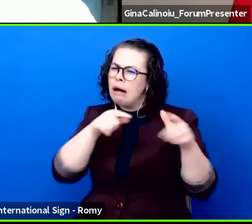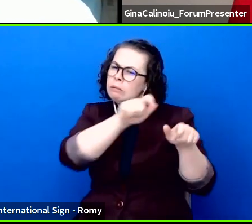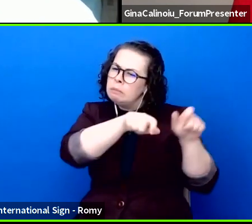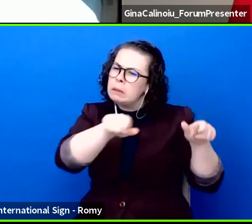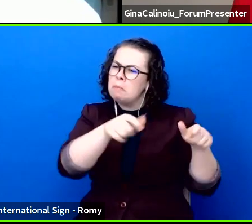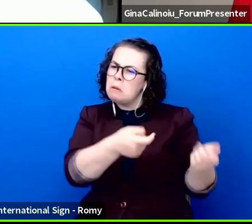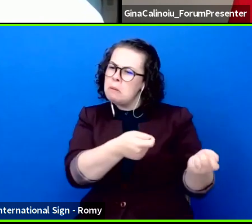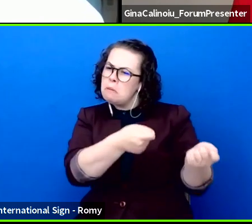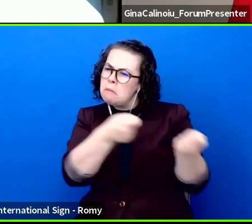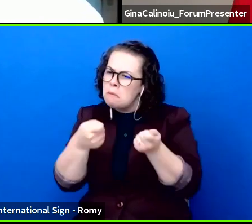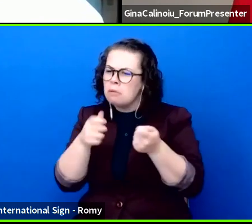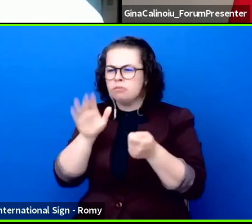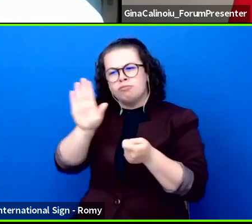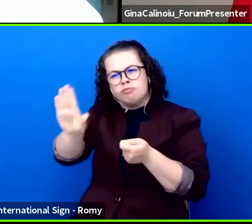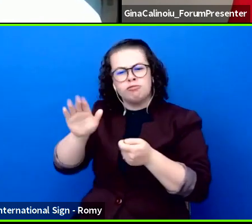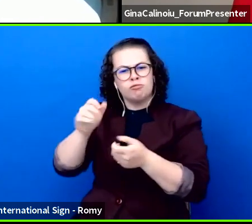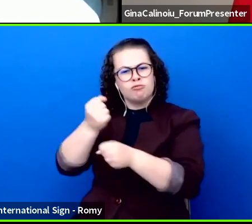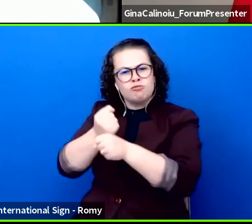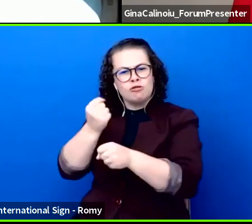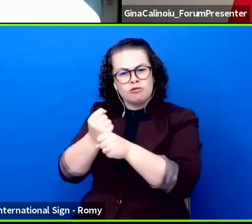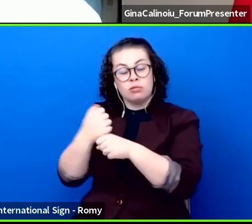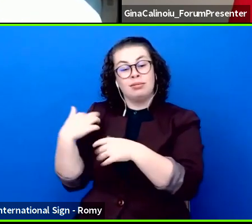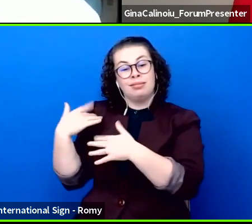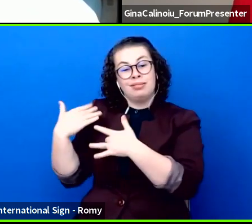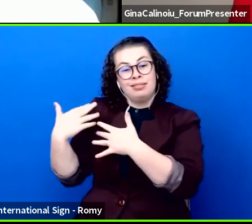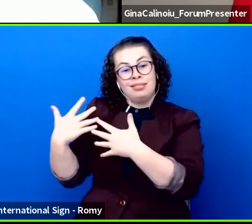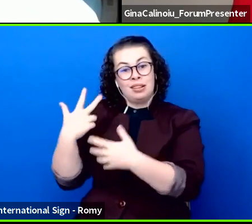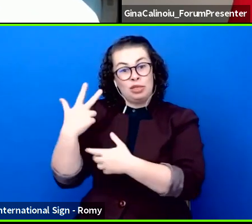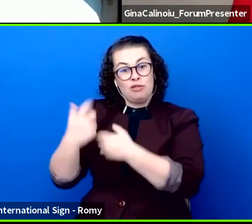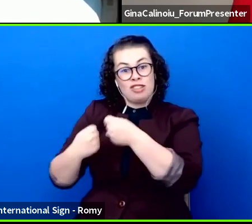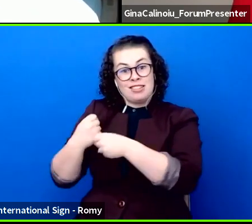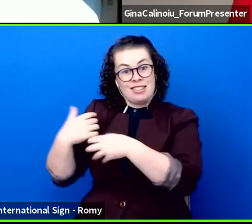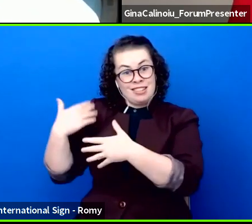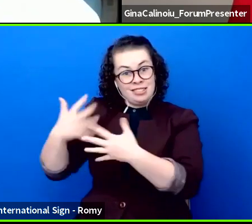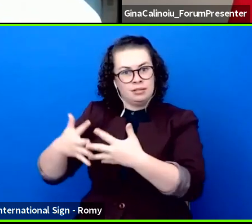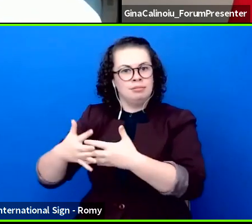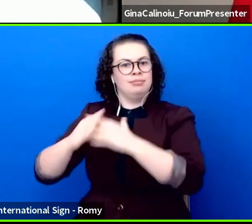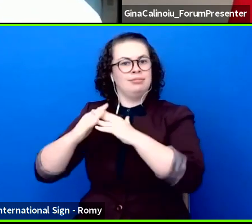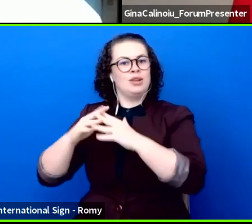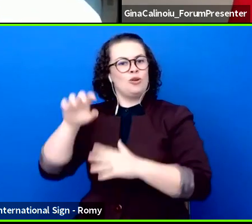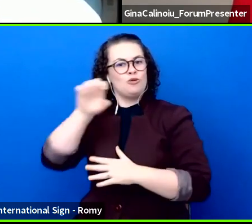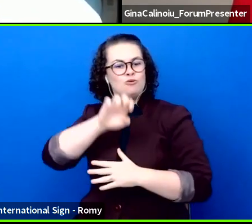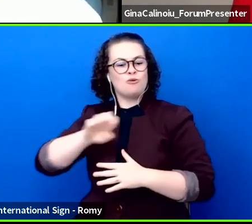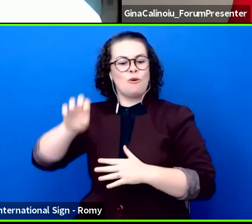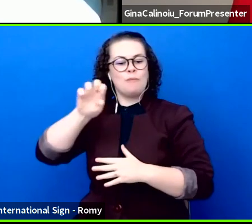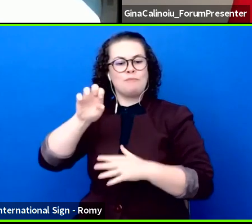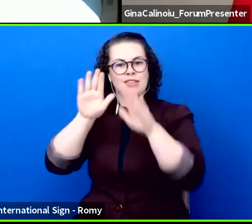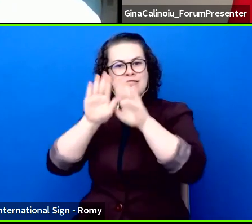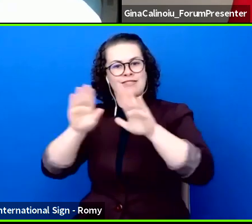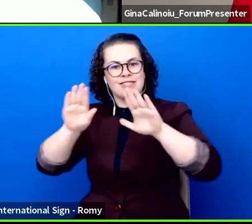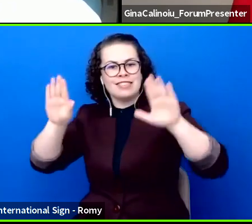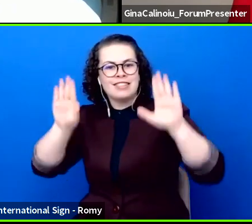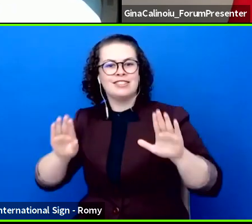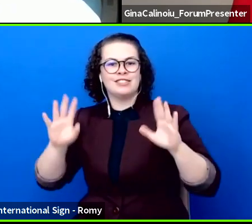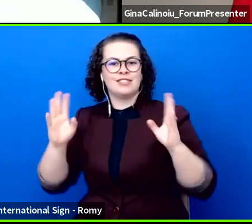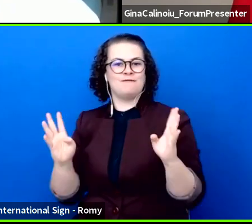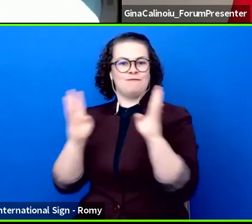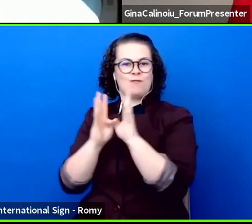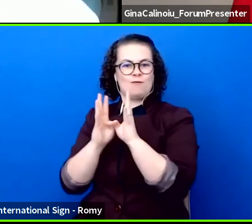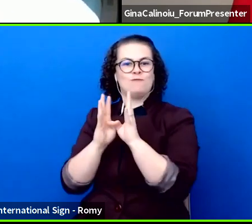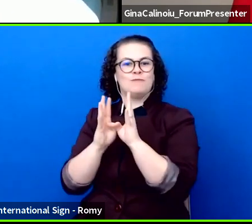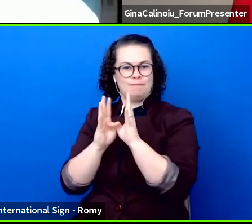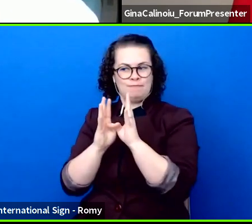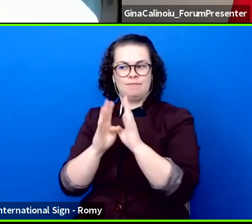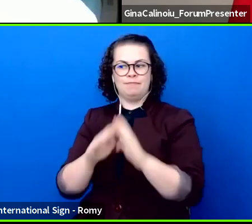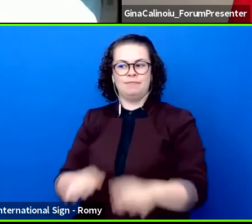And three years later, the European Theatre Forum opens. Serge Rangouni not only has defended